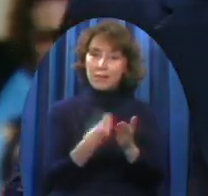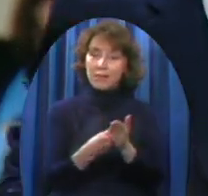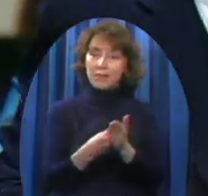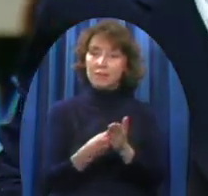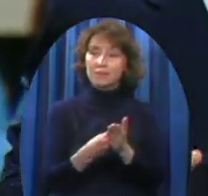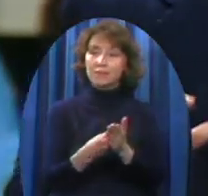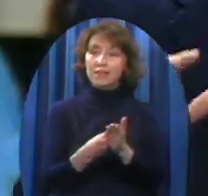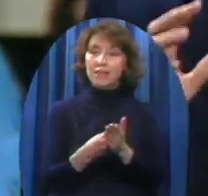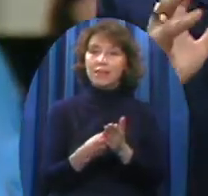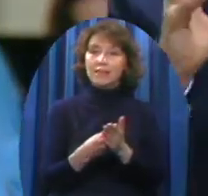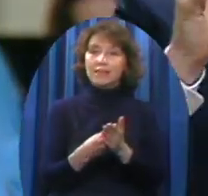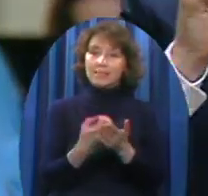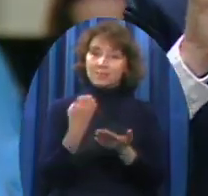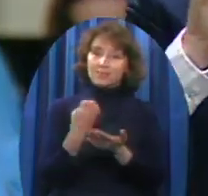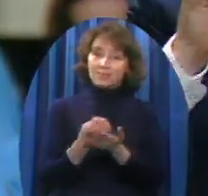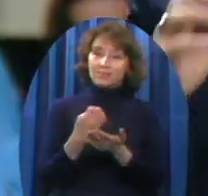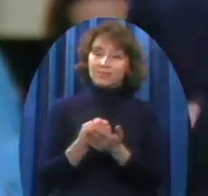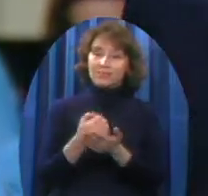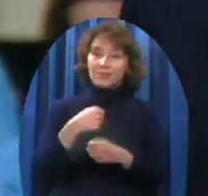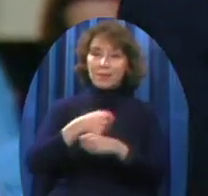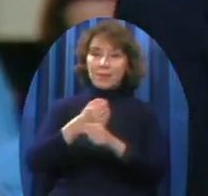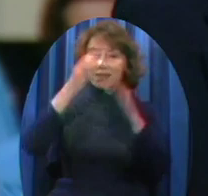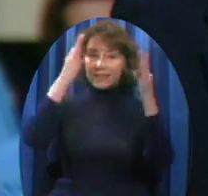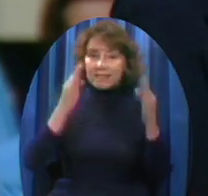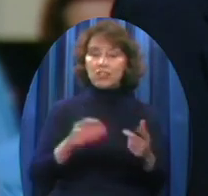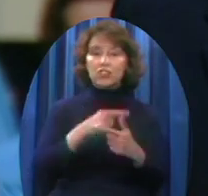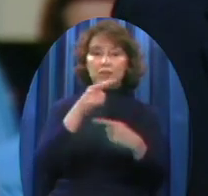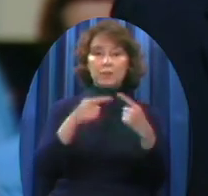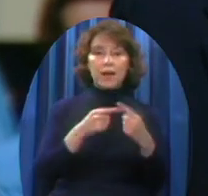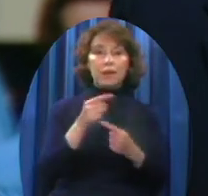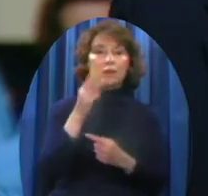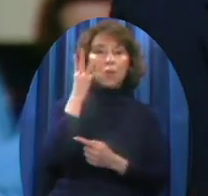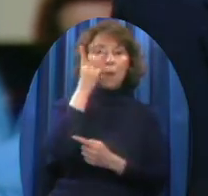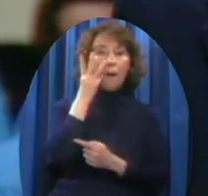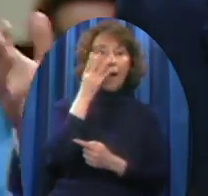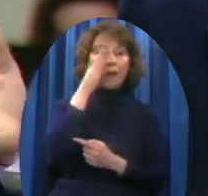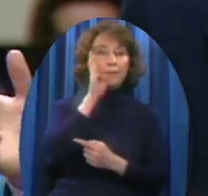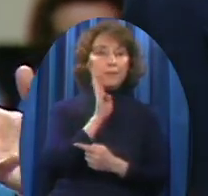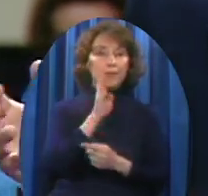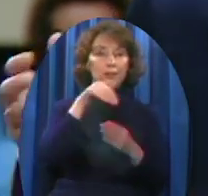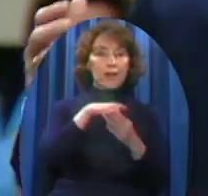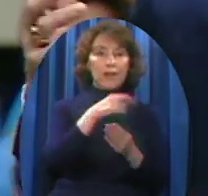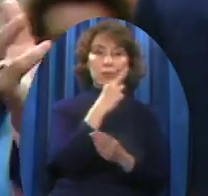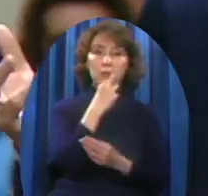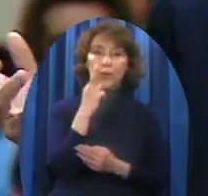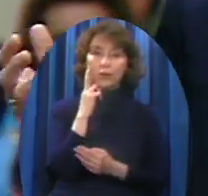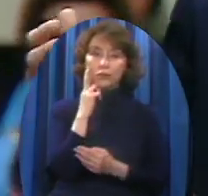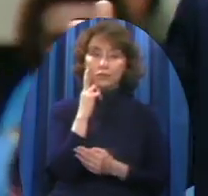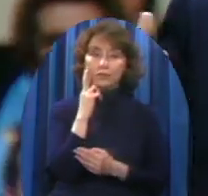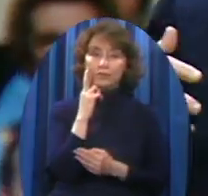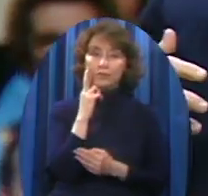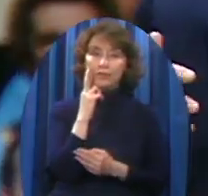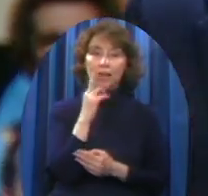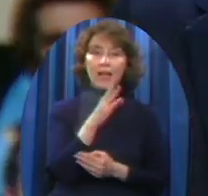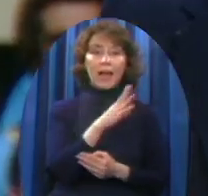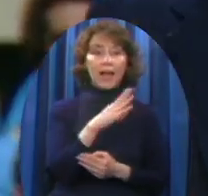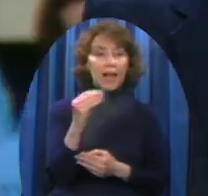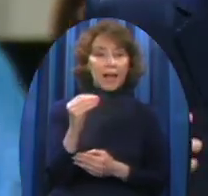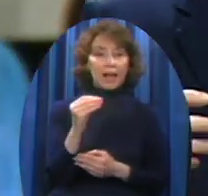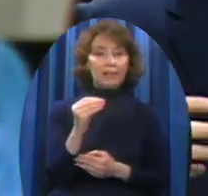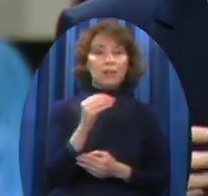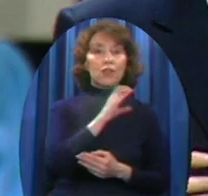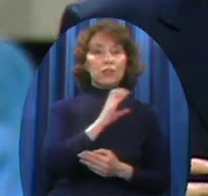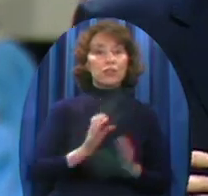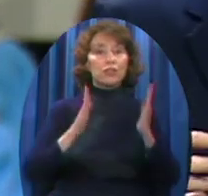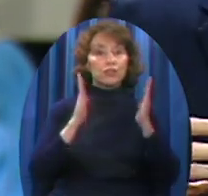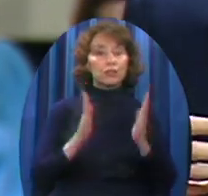later on beer and wine in the restaurant. And the only way out was he either had to buy his partner